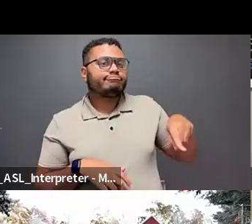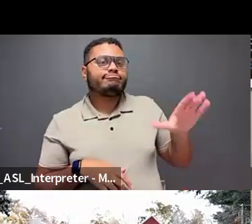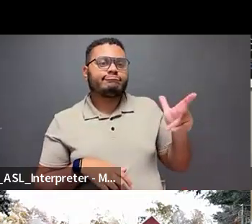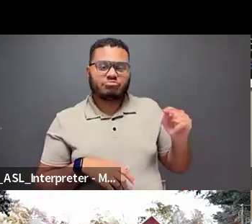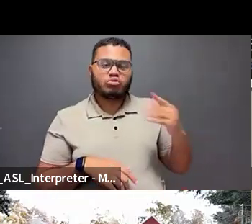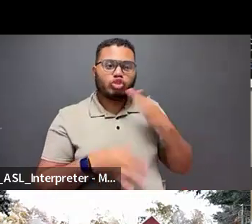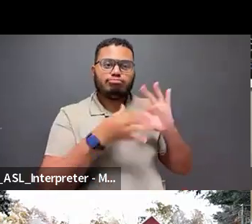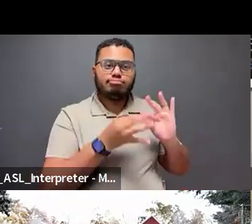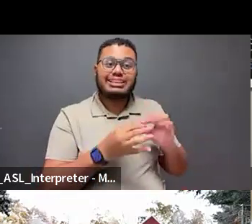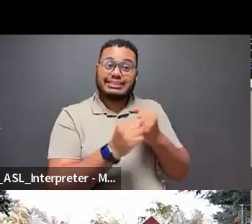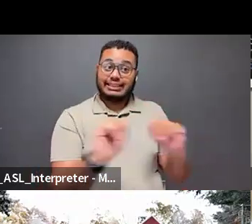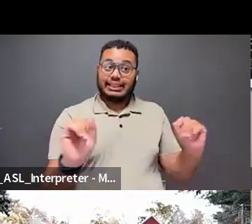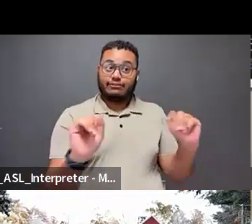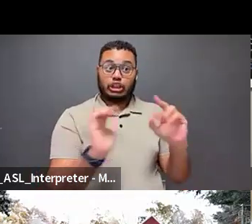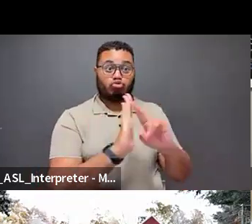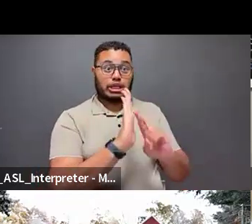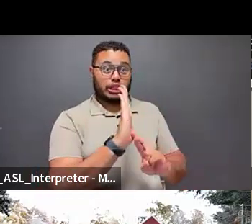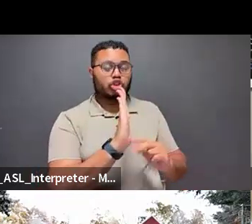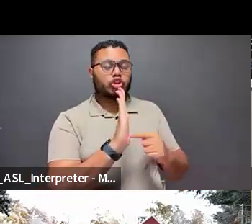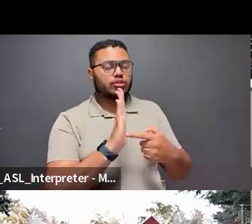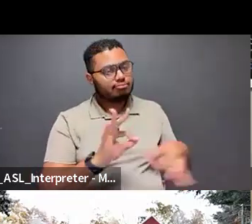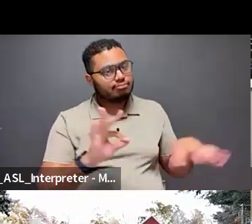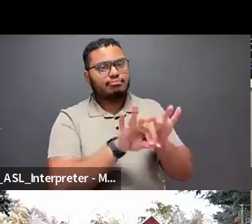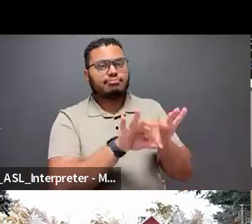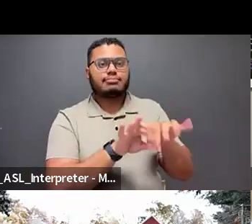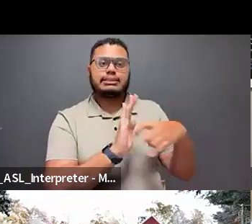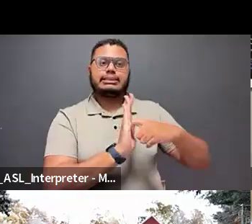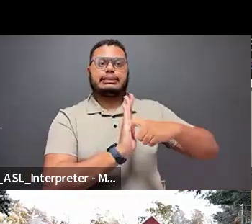regulations are key. Yes, of course.